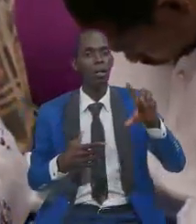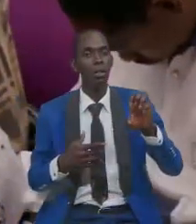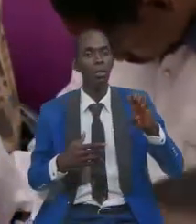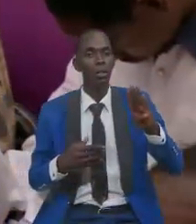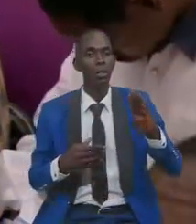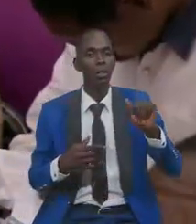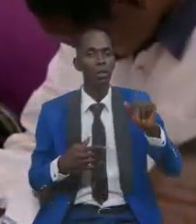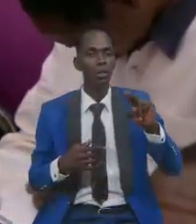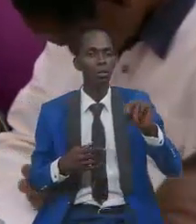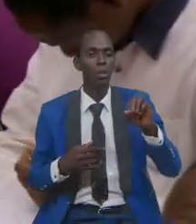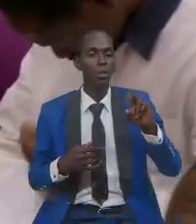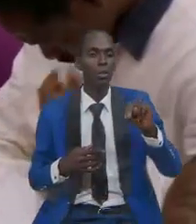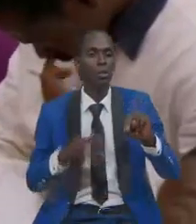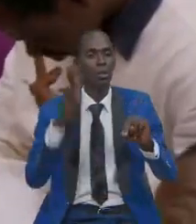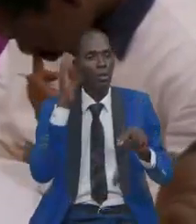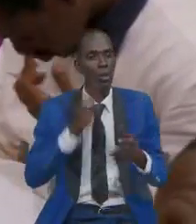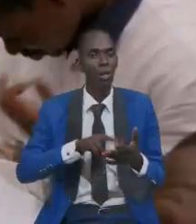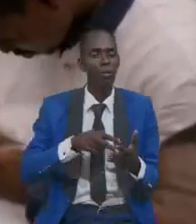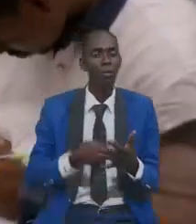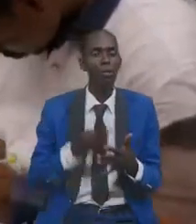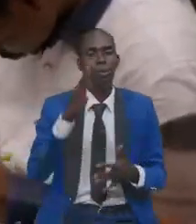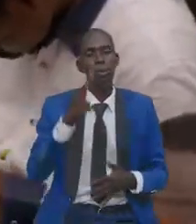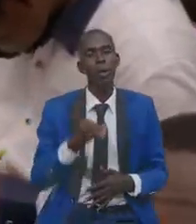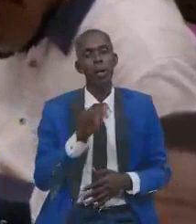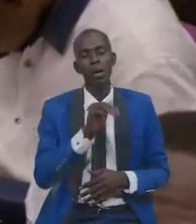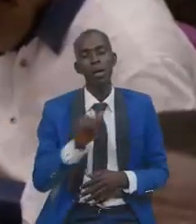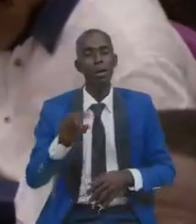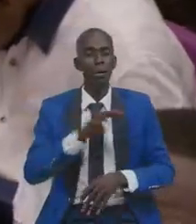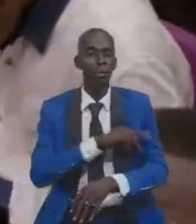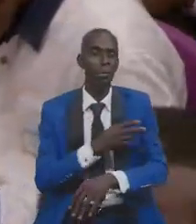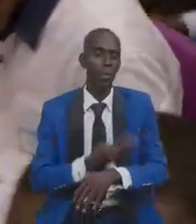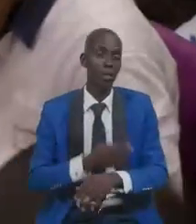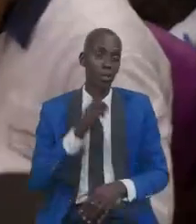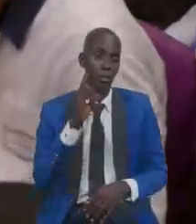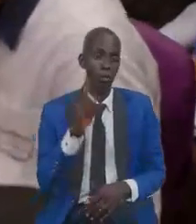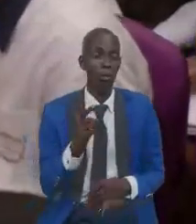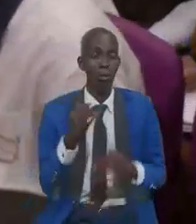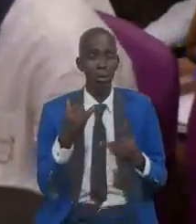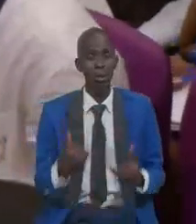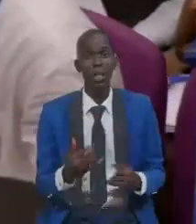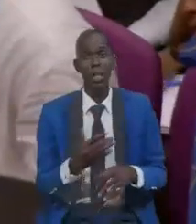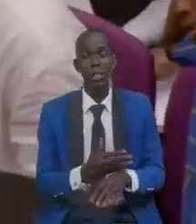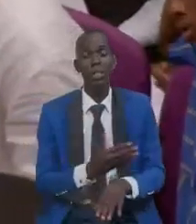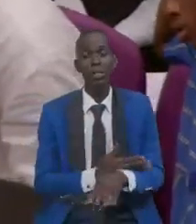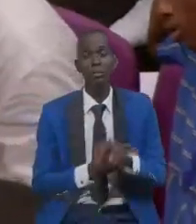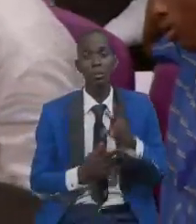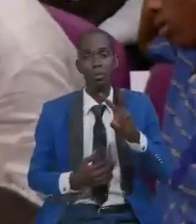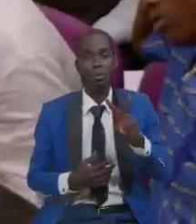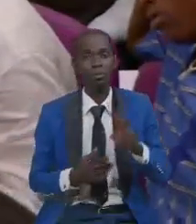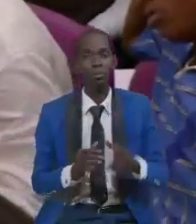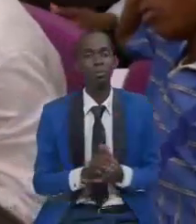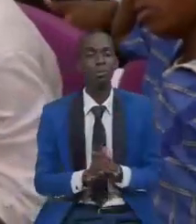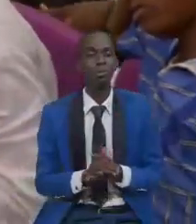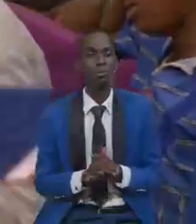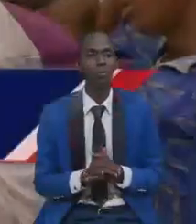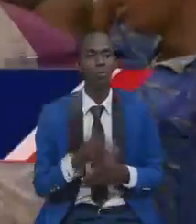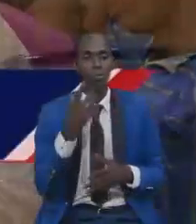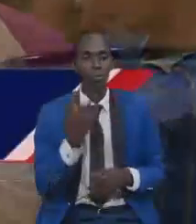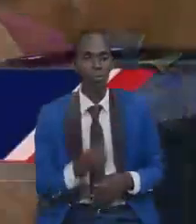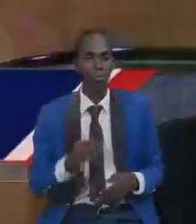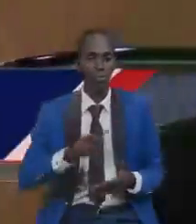shall fall by a mighty one. Look at number two here. Number two is the downfall and